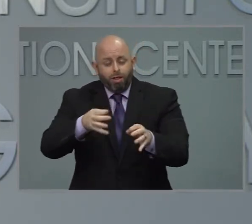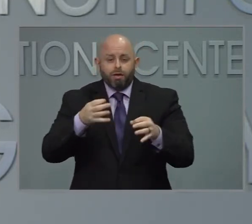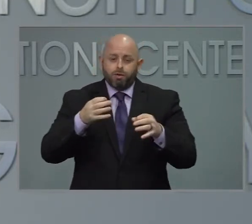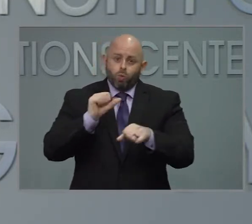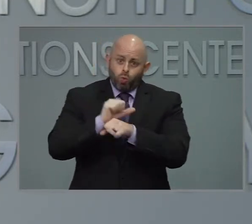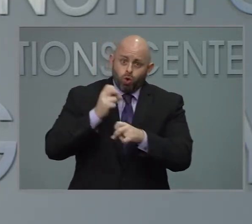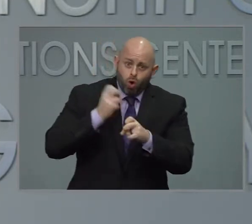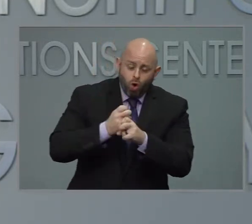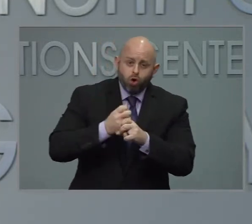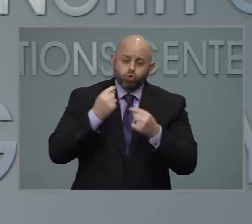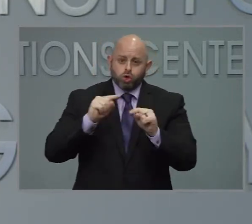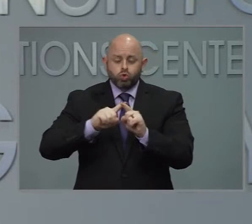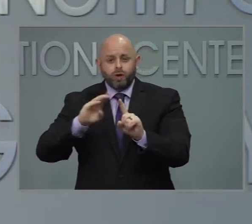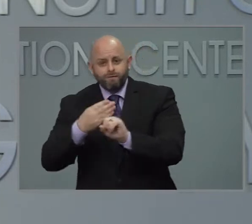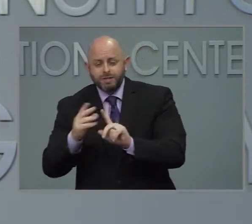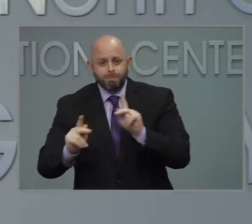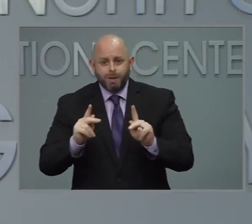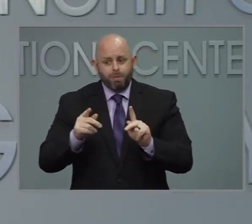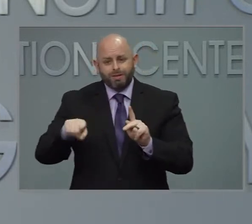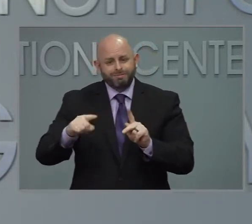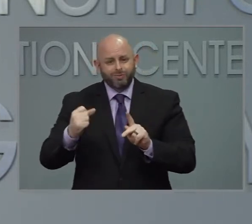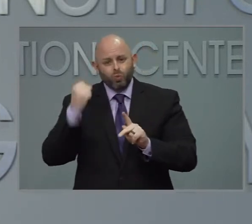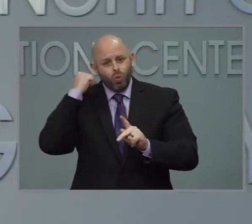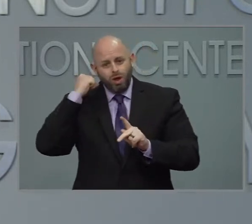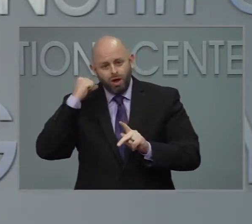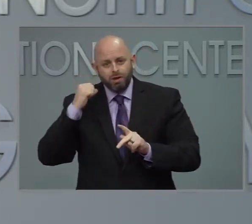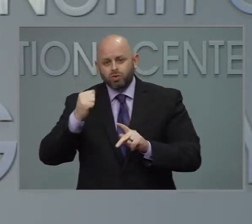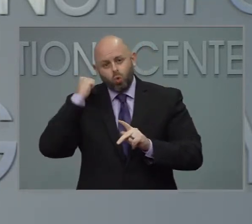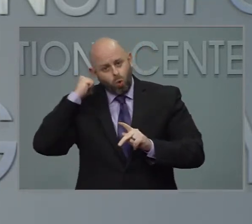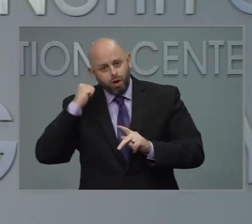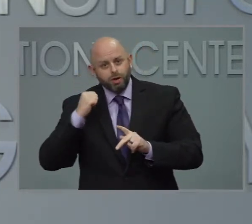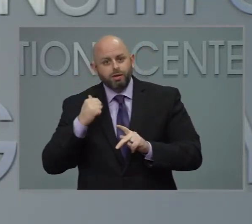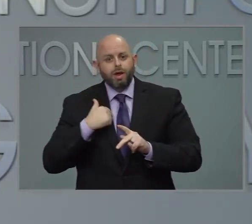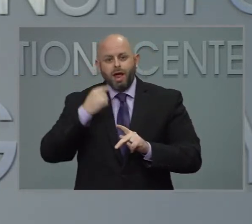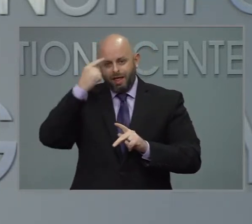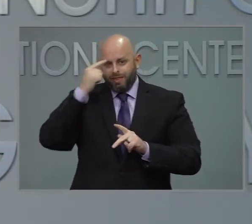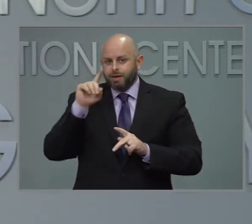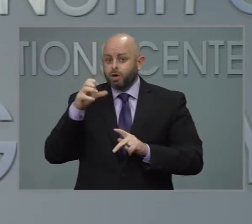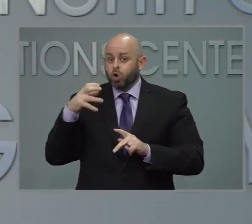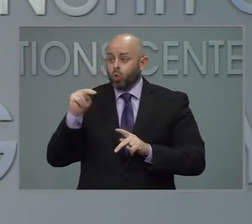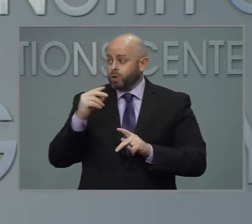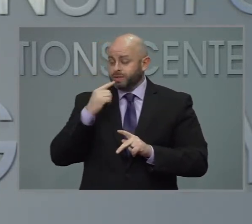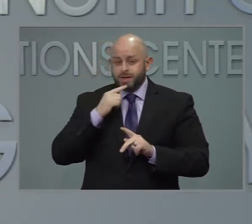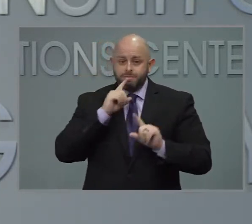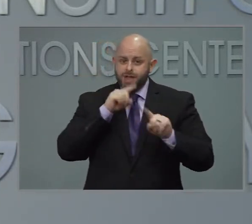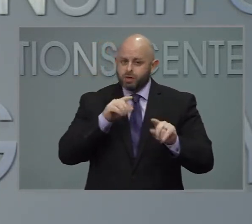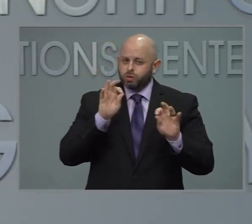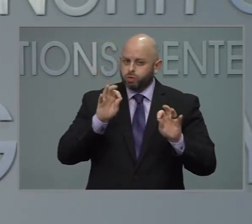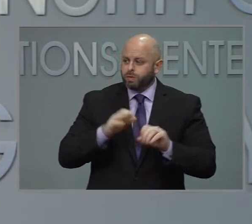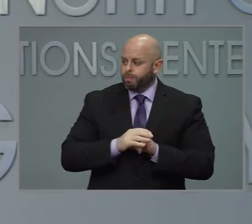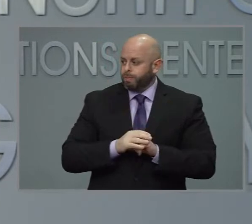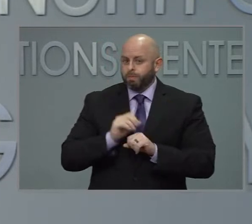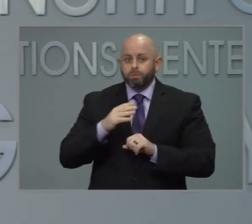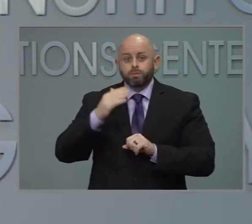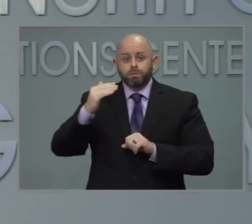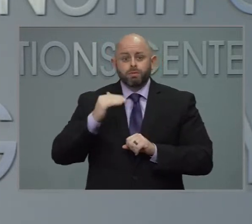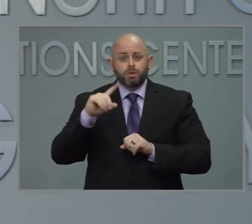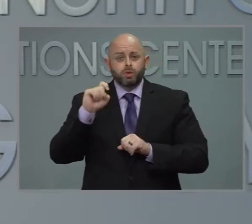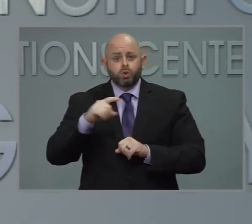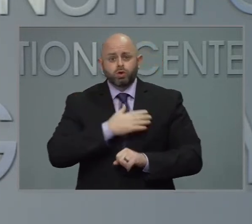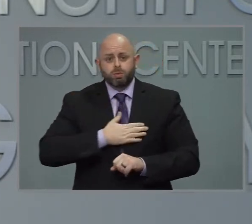population vaccinated to people who don't want it. I think Dr. Cohen says that covers it. Next question, please.